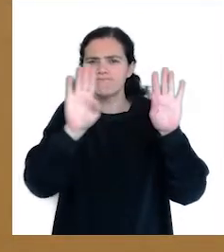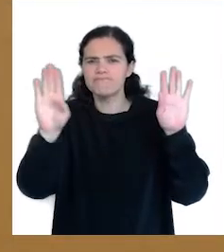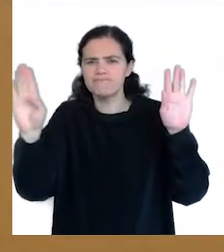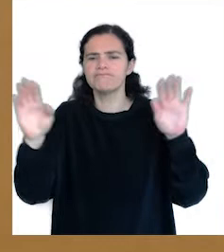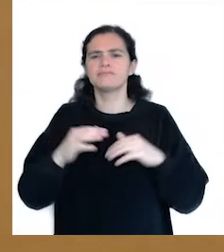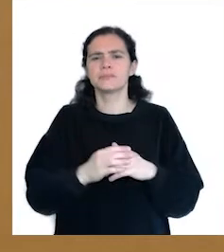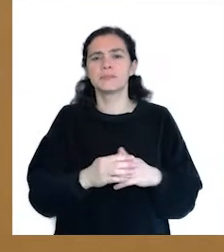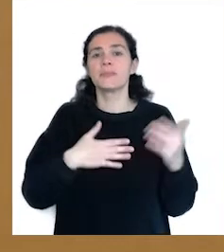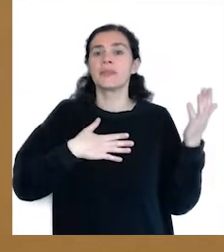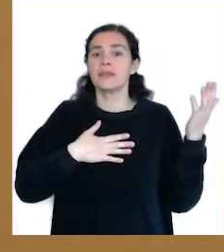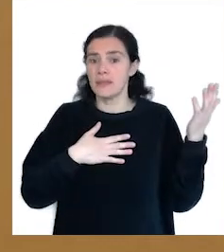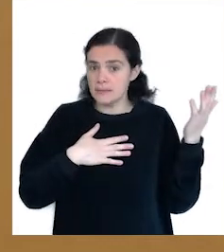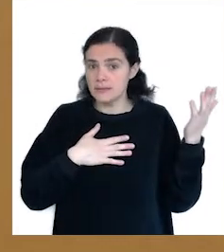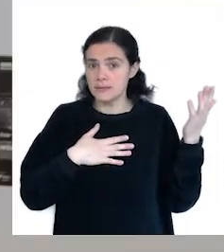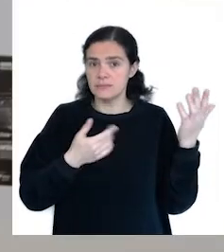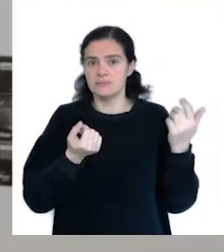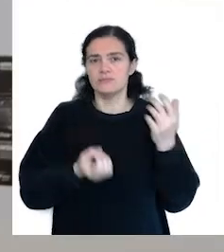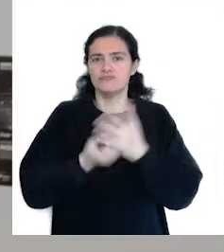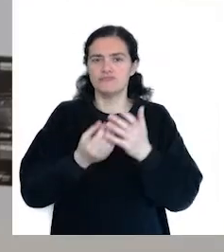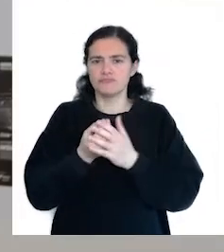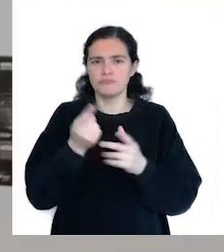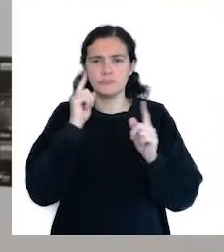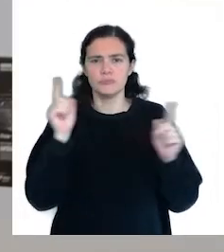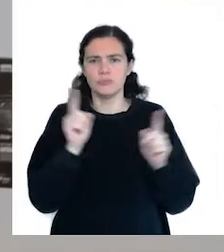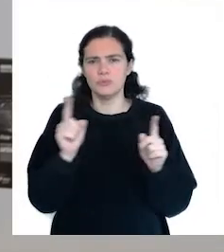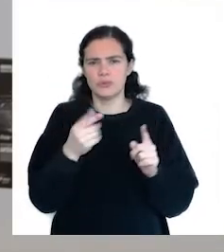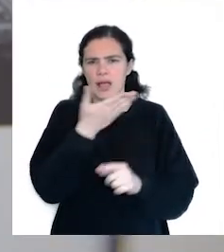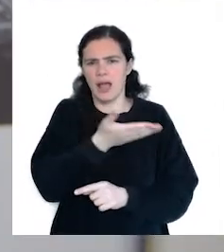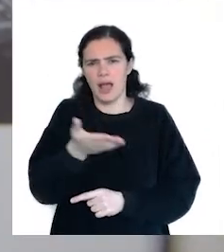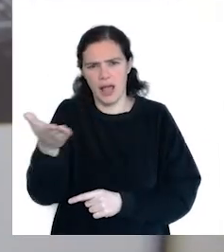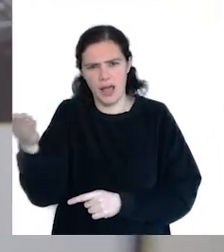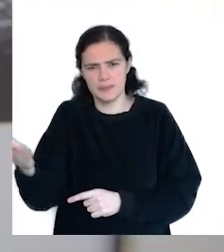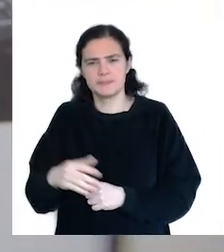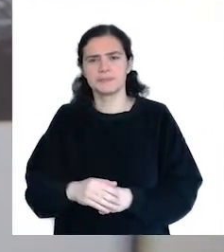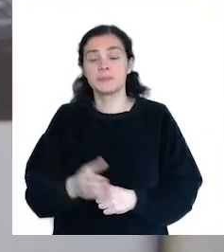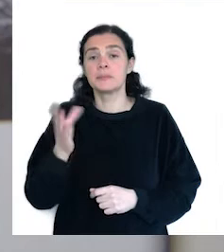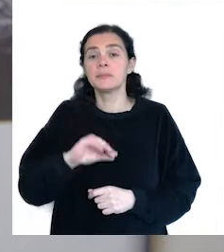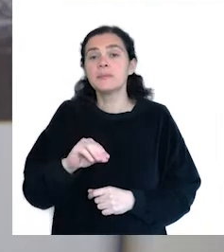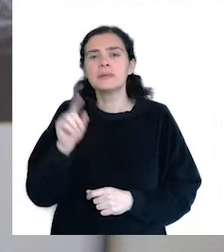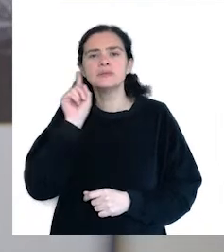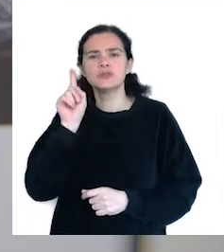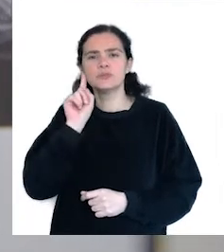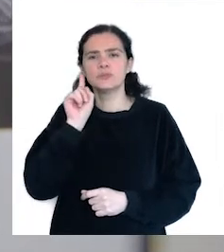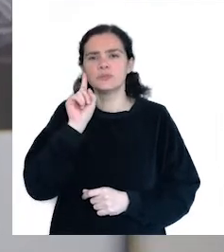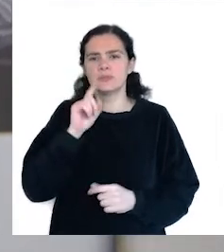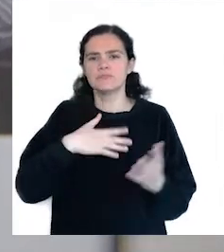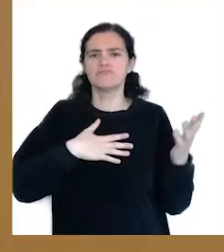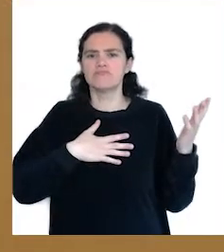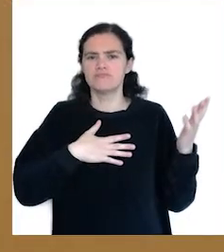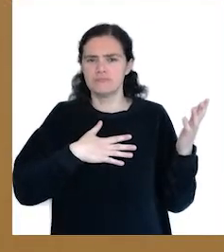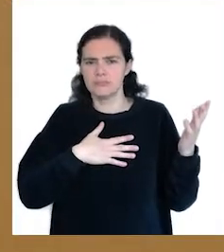this exhibition, that dance, choreography, and music are all present. That the